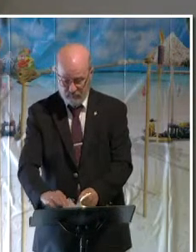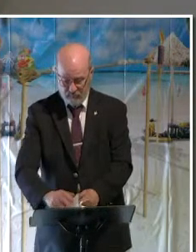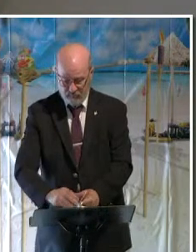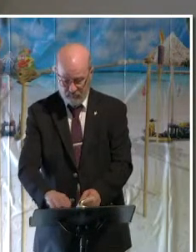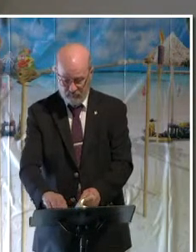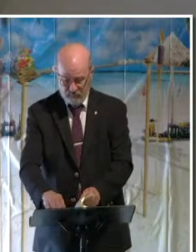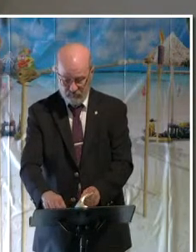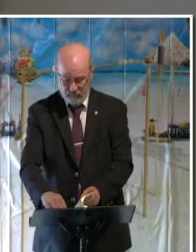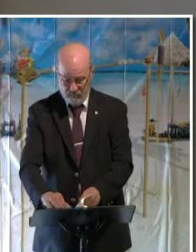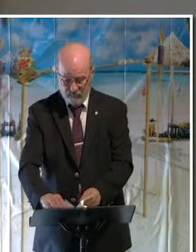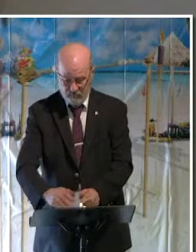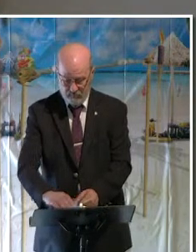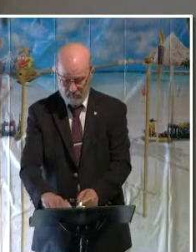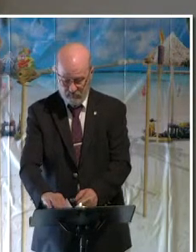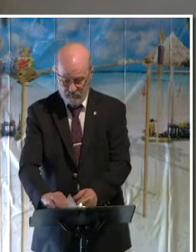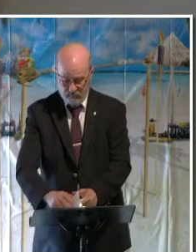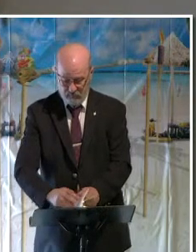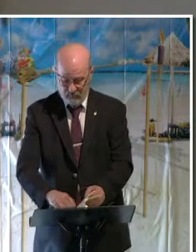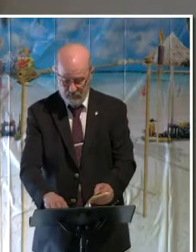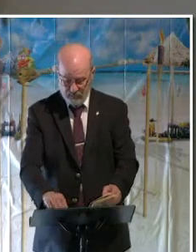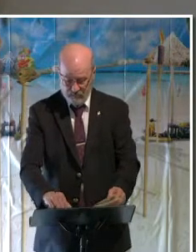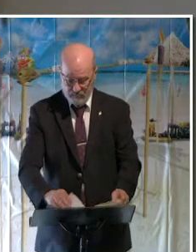Last week was Mother's Day, and we